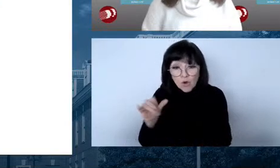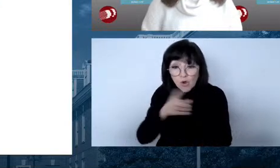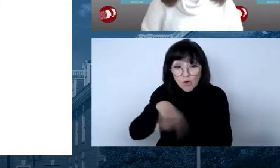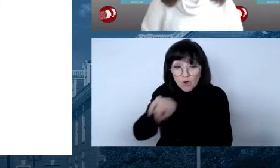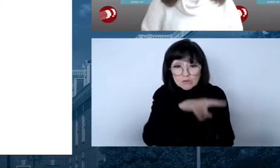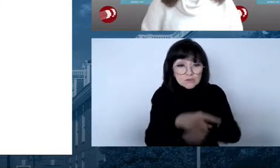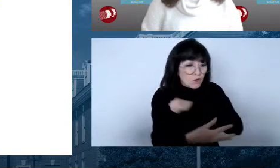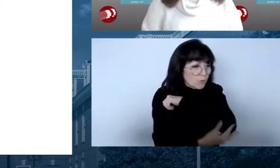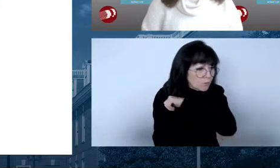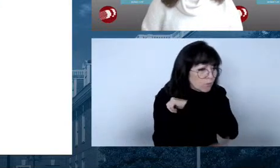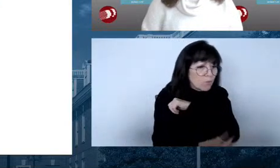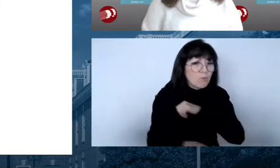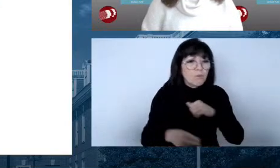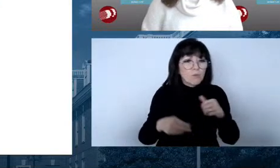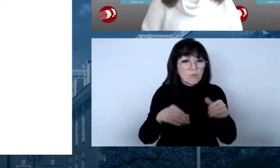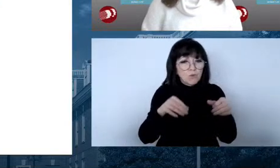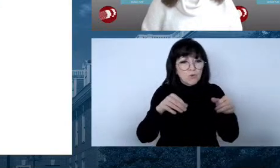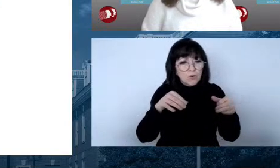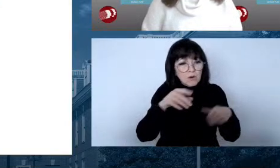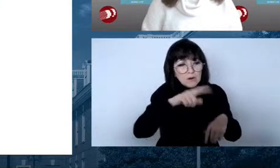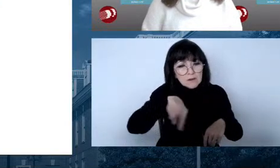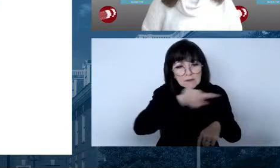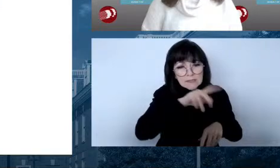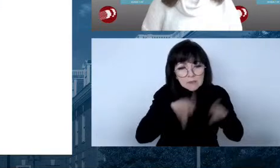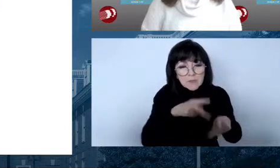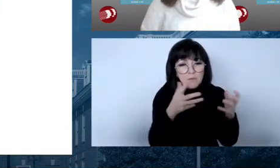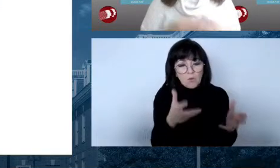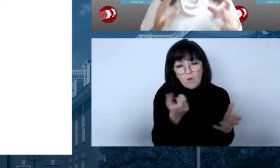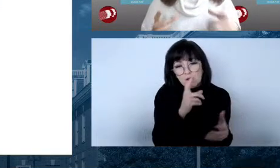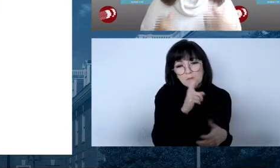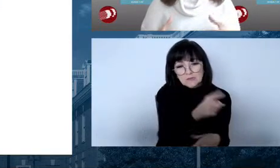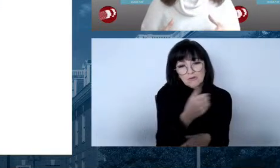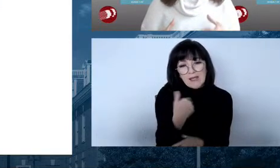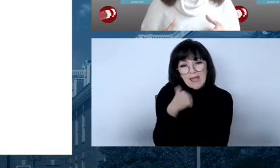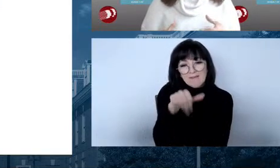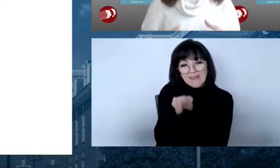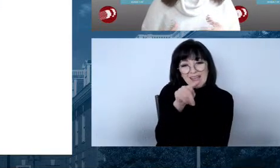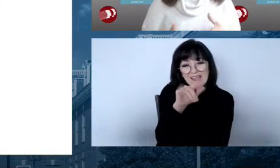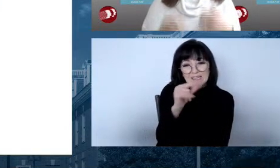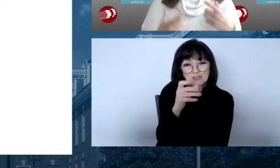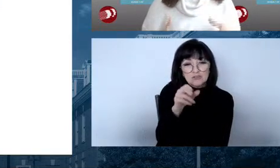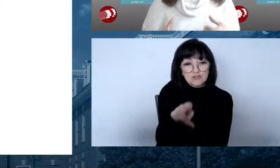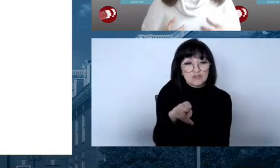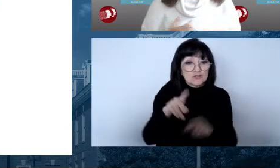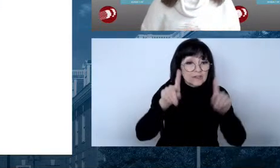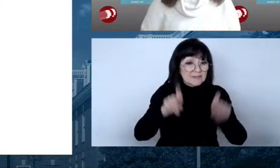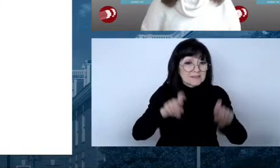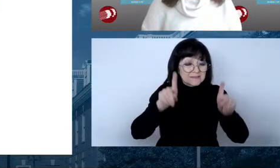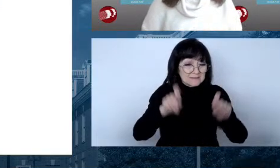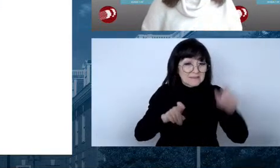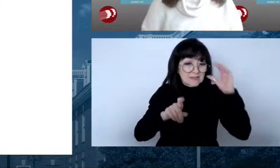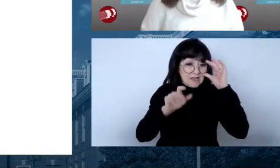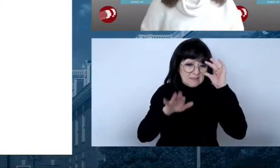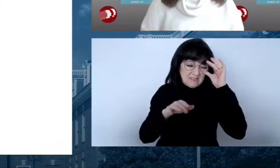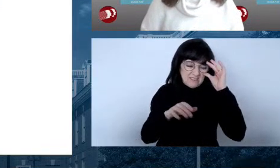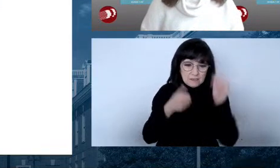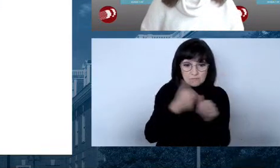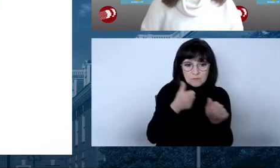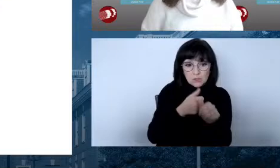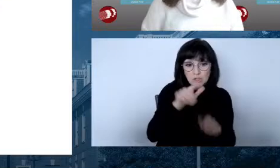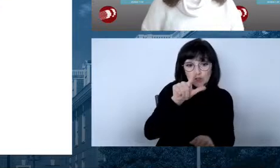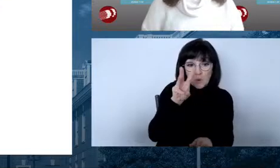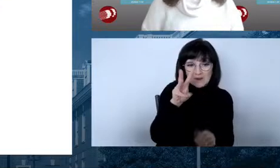access to the antigen testing kits, the ones that you see at the grocery store and are $26 a pop. We